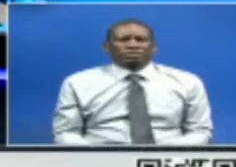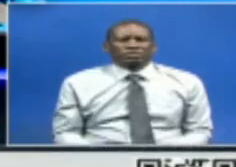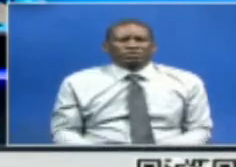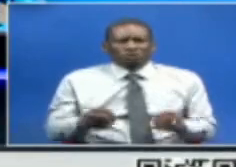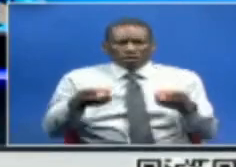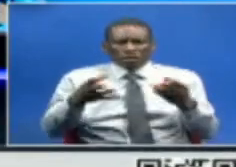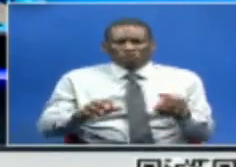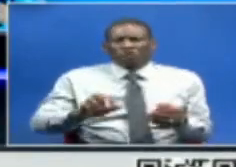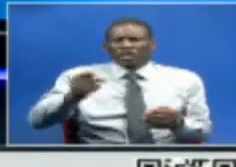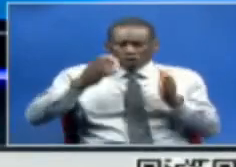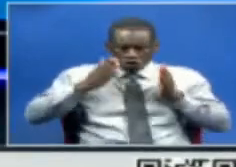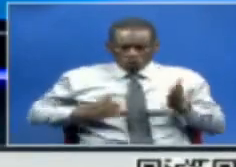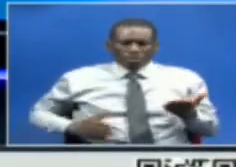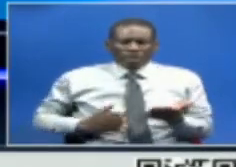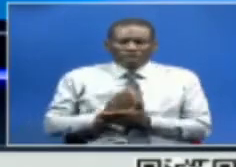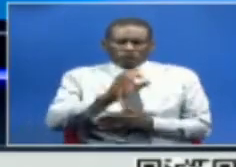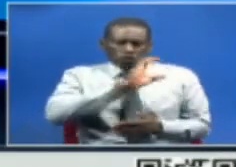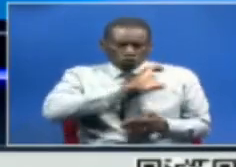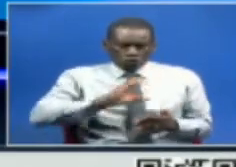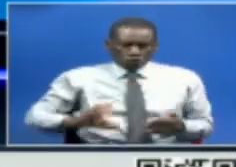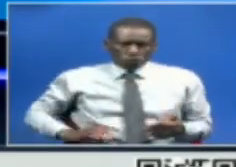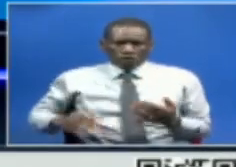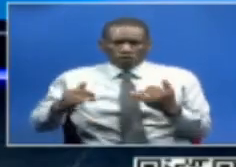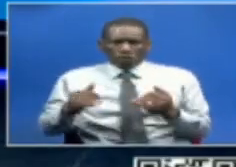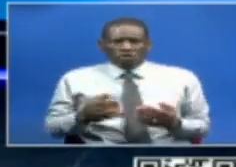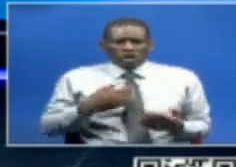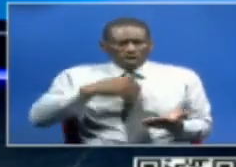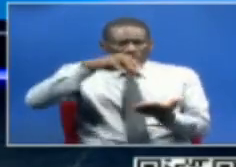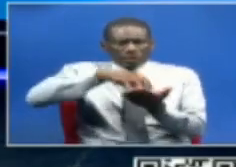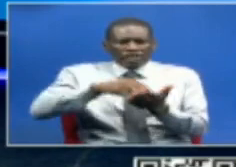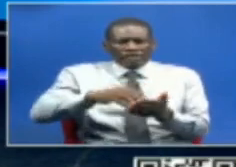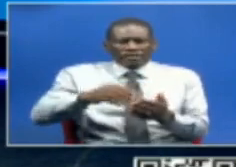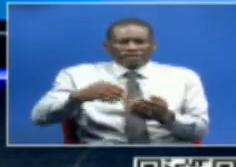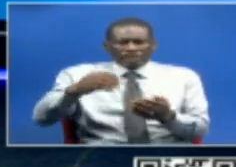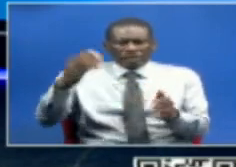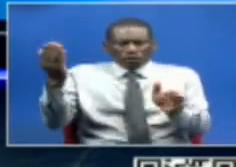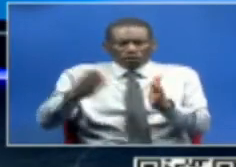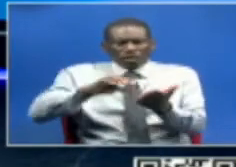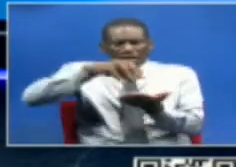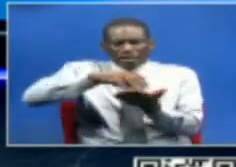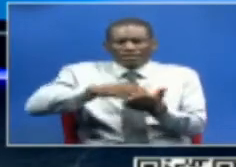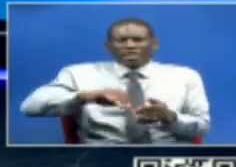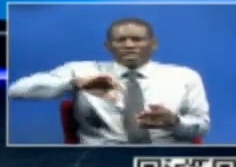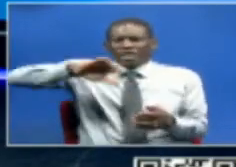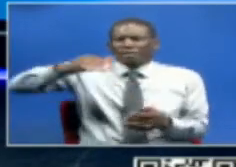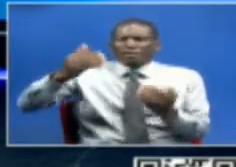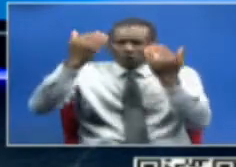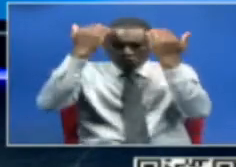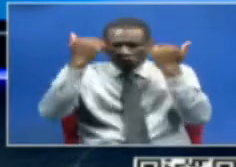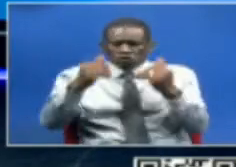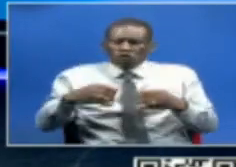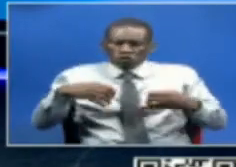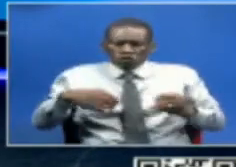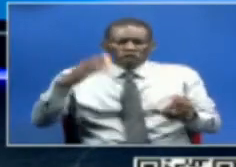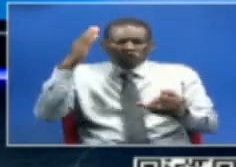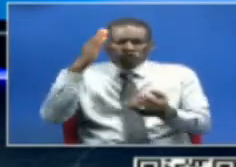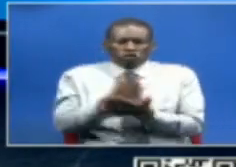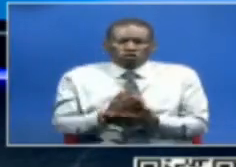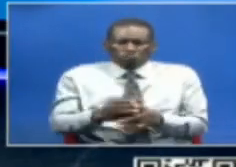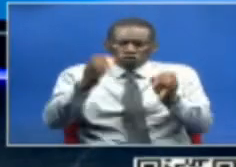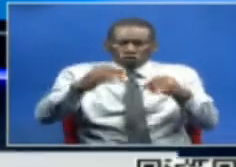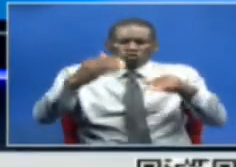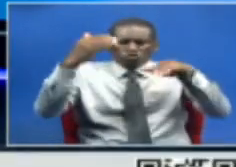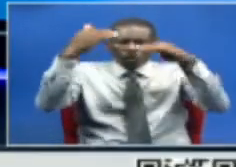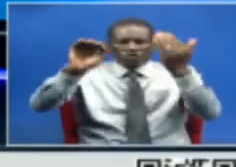Now, the Kenya Human Rights Commission has filed a case at the Milimani Law Court seeking to stop the new university funding model